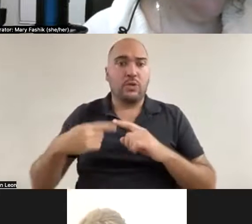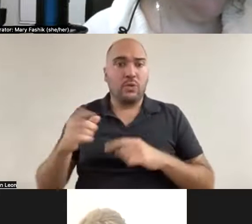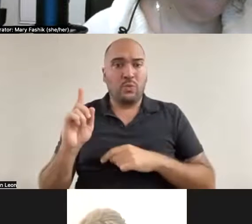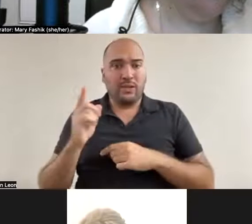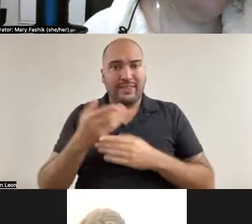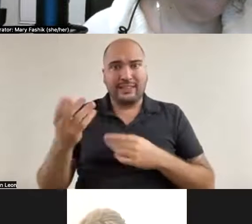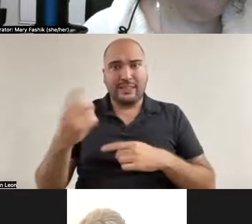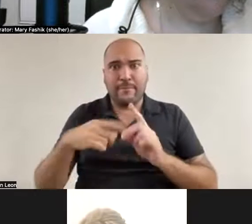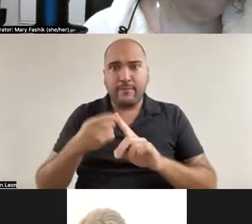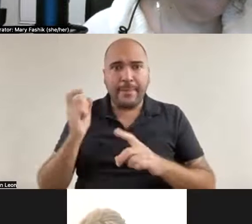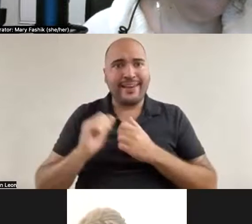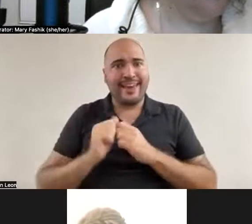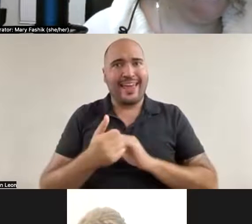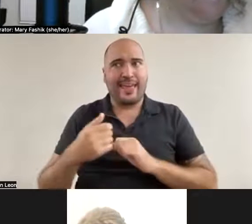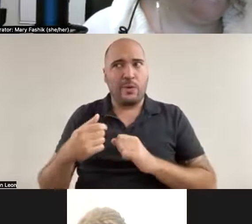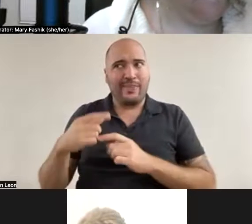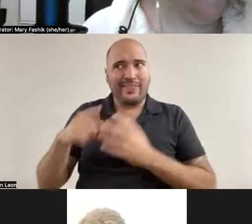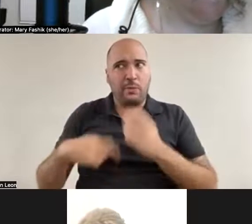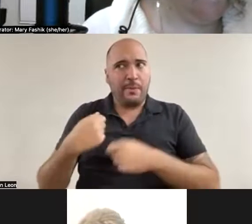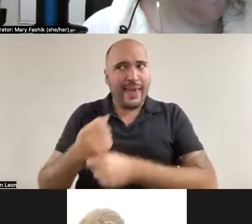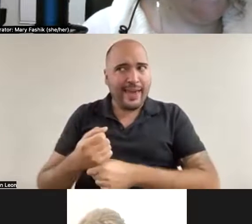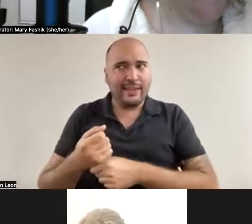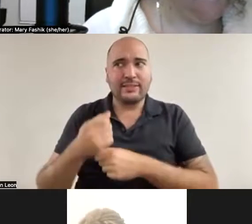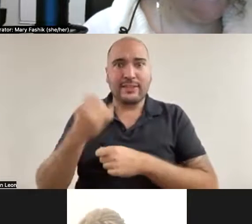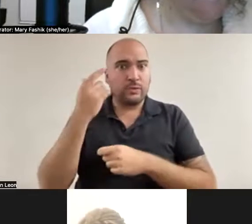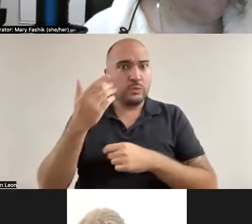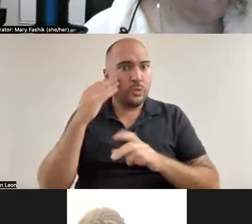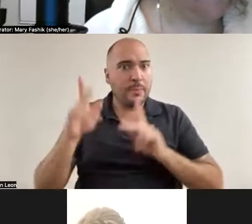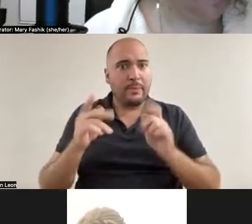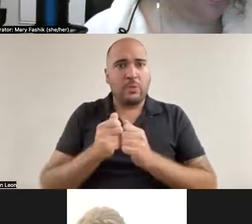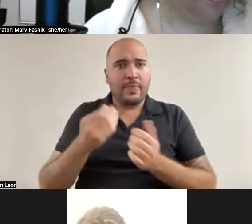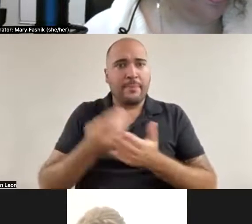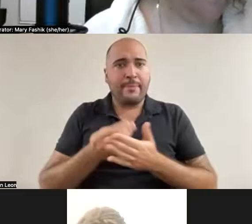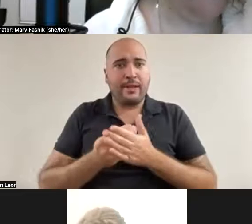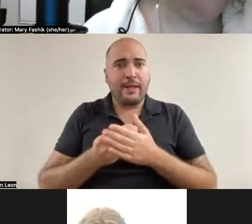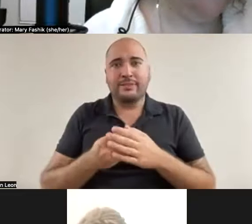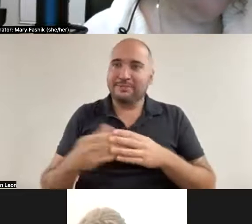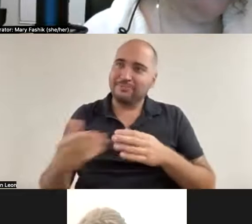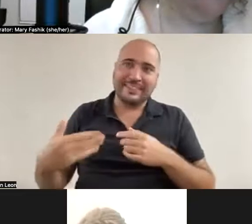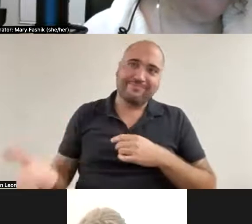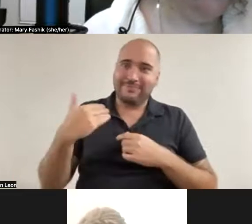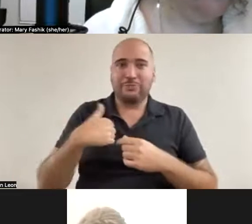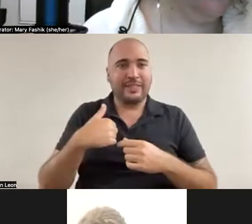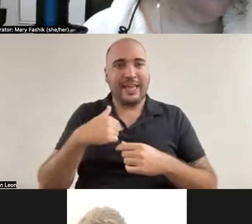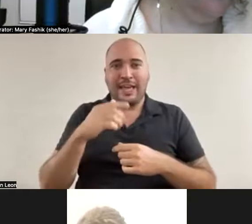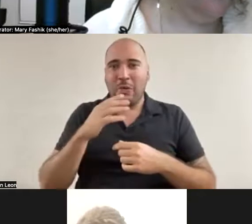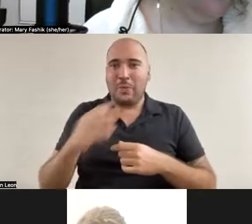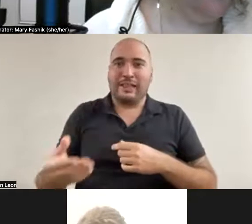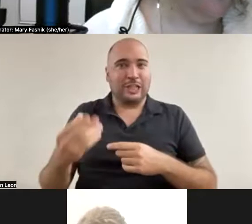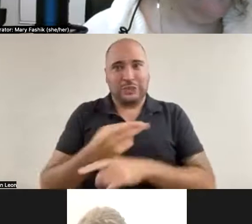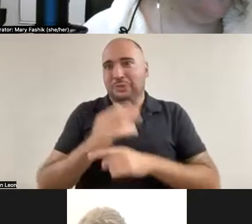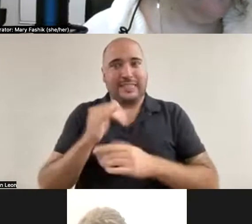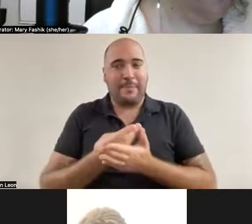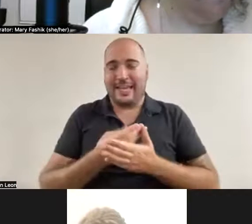things come from and how they were made. If you know people with money, send them my way. I'll put it to good use.